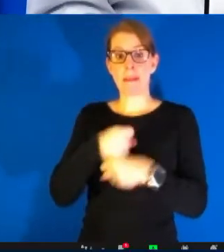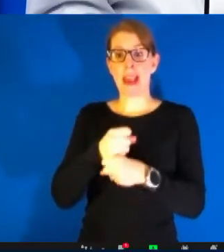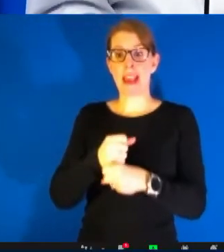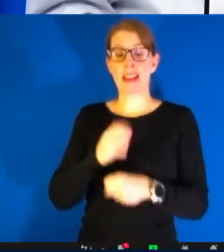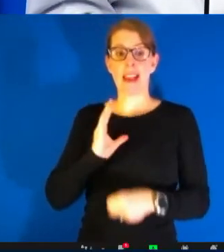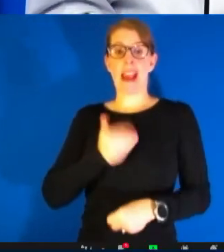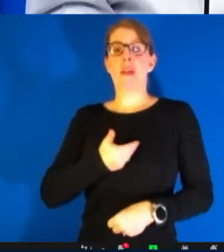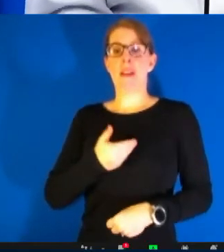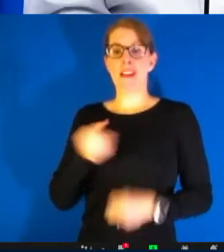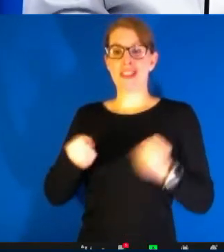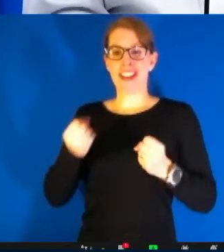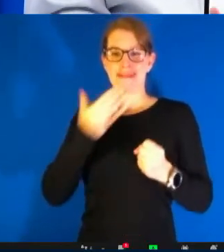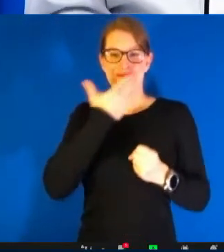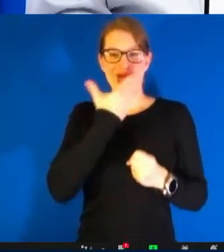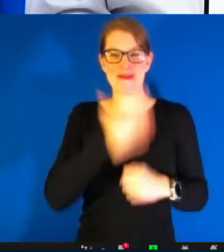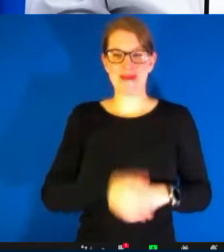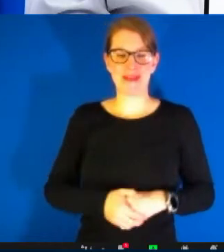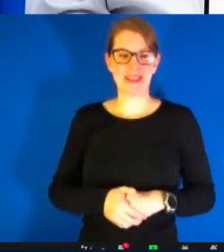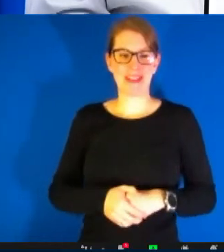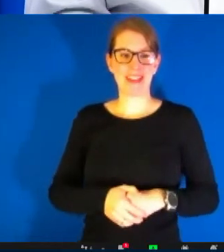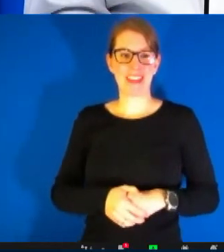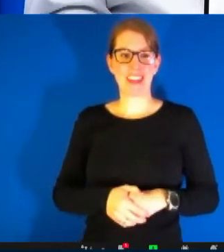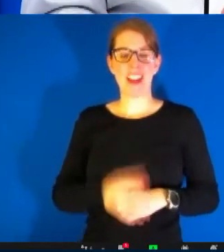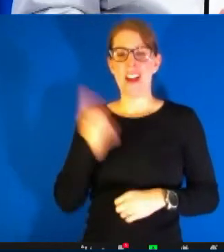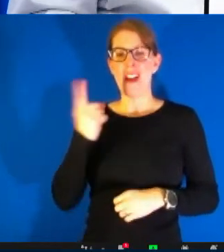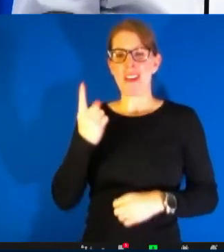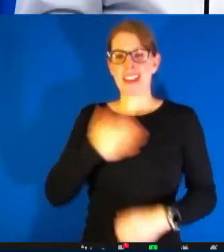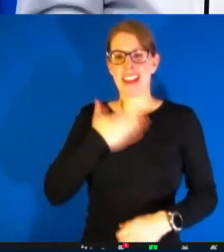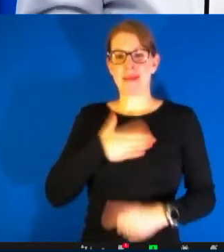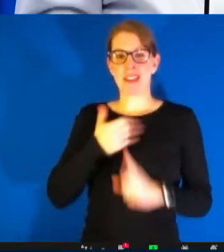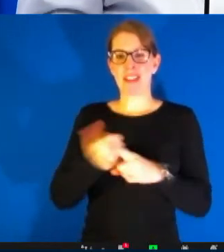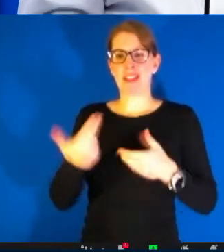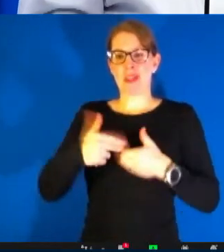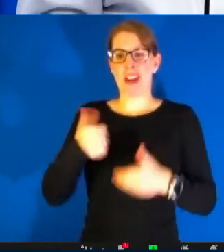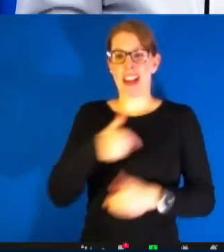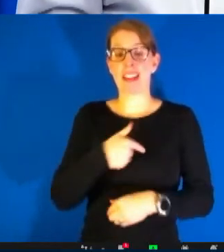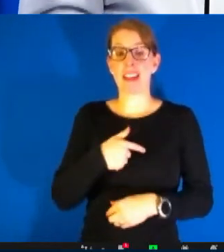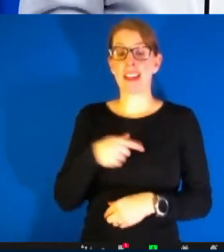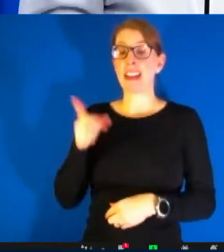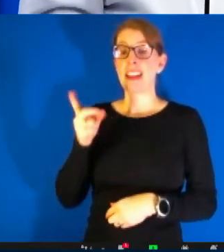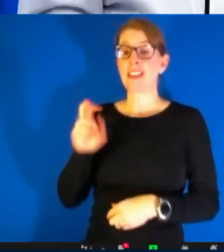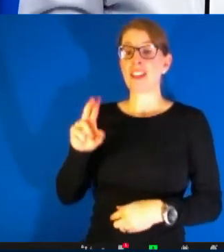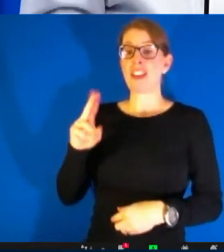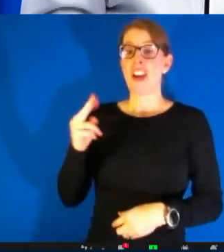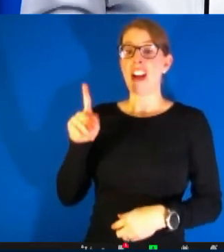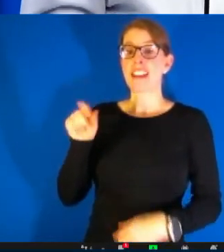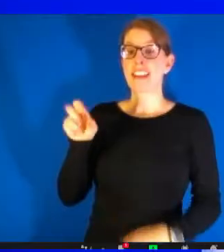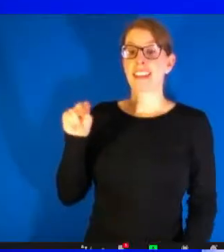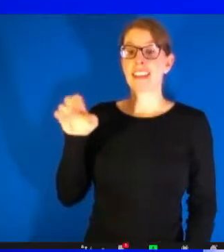Dr. Kumer, thanks. Always good to have you with us. We Thanks for appreciate having you me. very much. Dr. Hawkinson, final thoughts for you today.